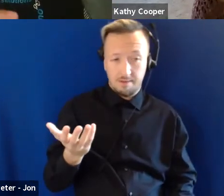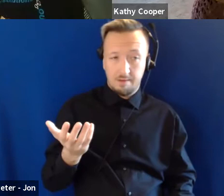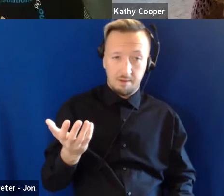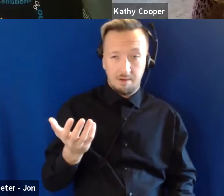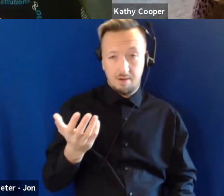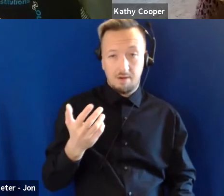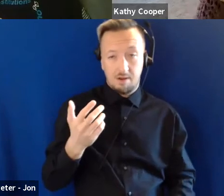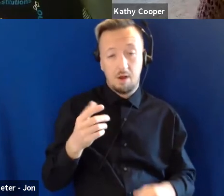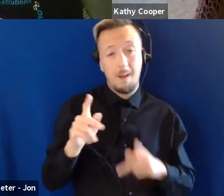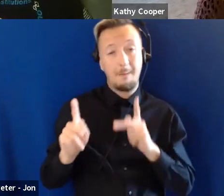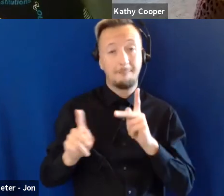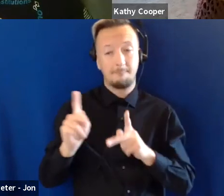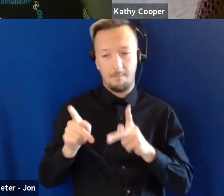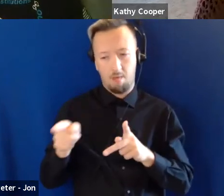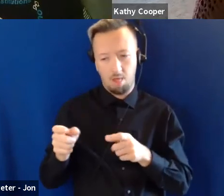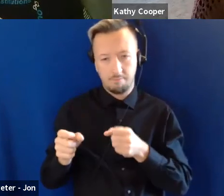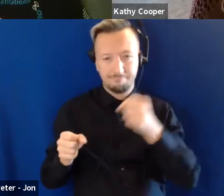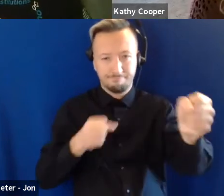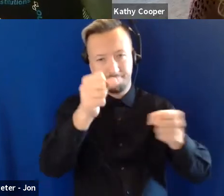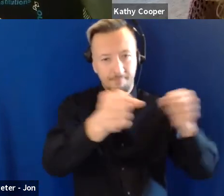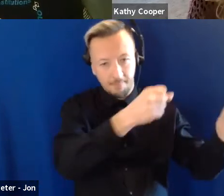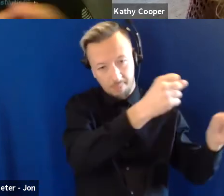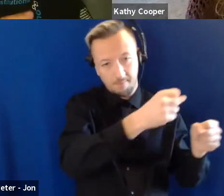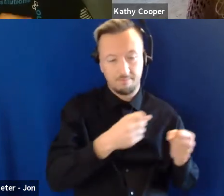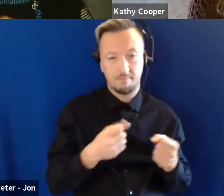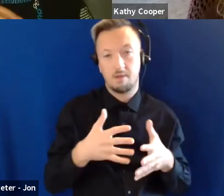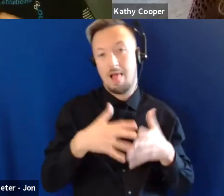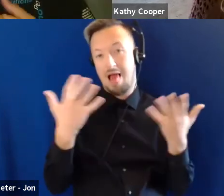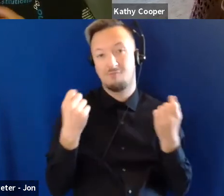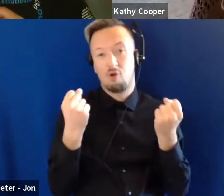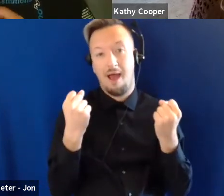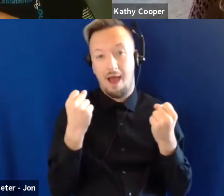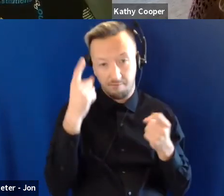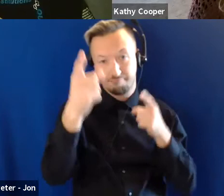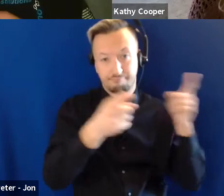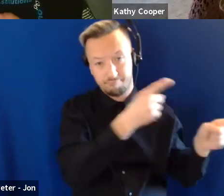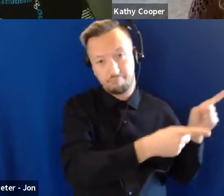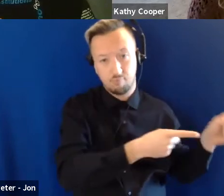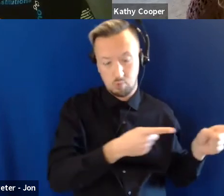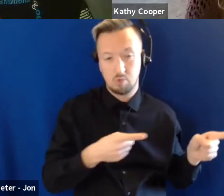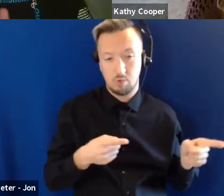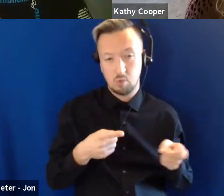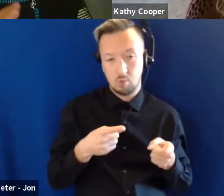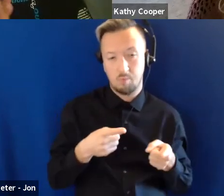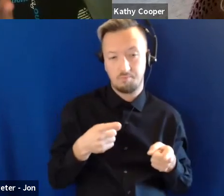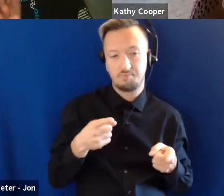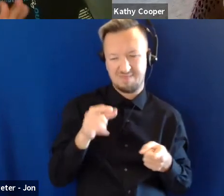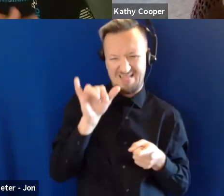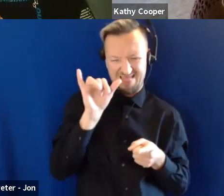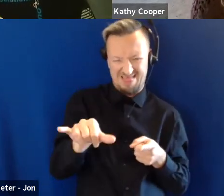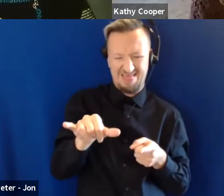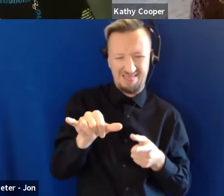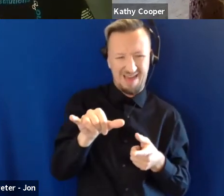they send people out. There's a lot of windshield time. This is one of those things where when I say that we need to look at